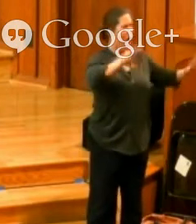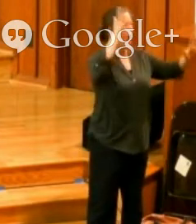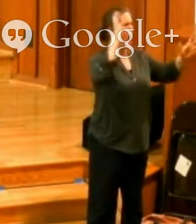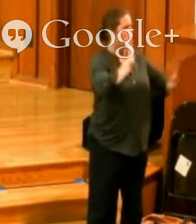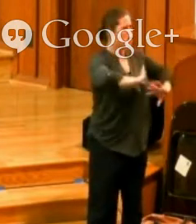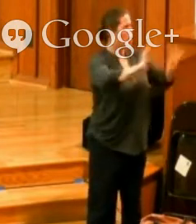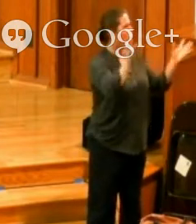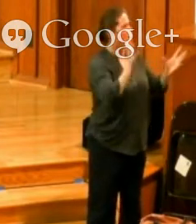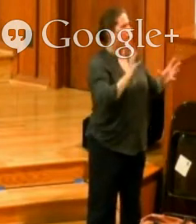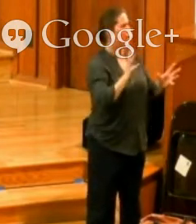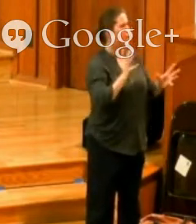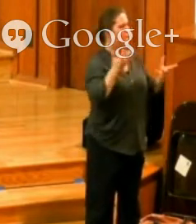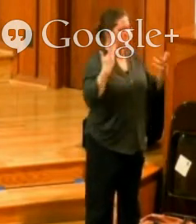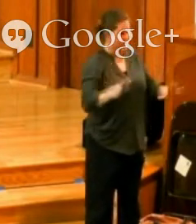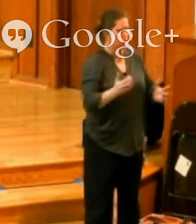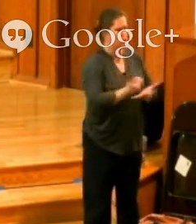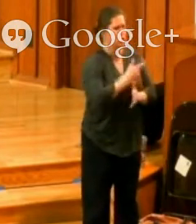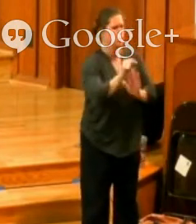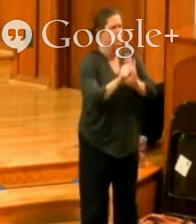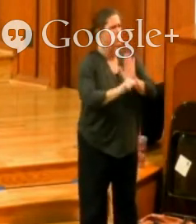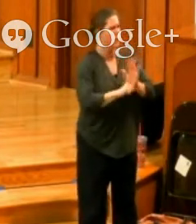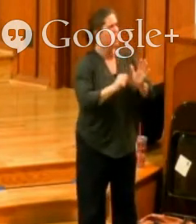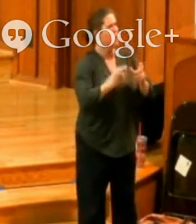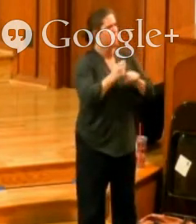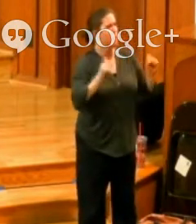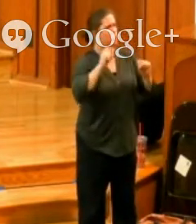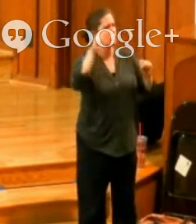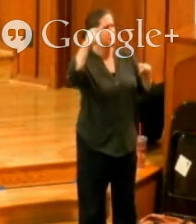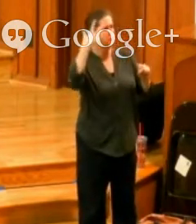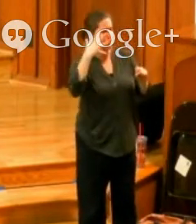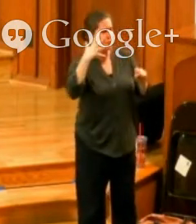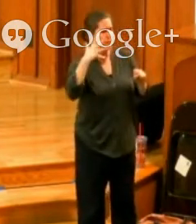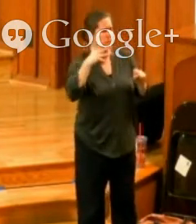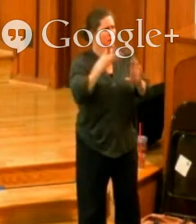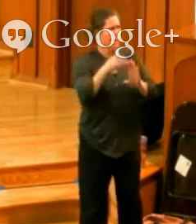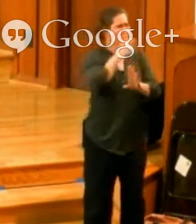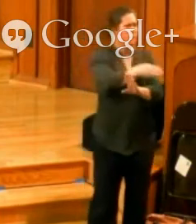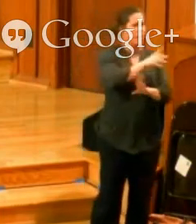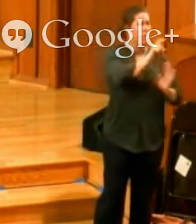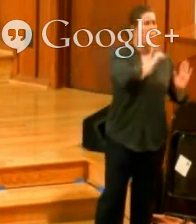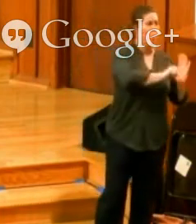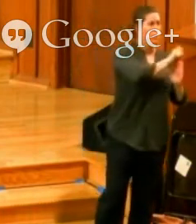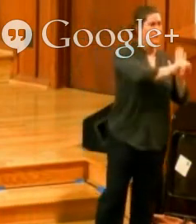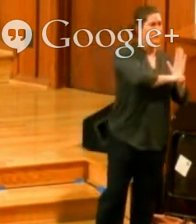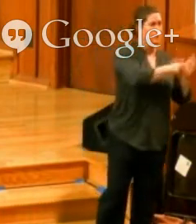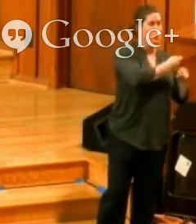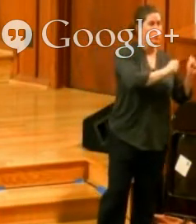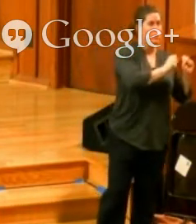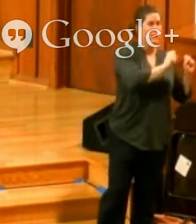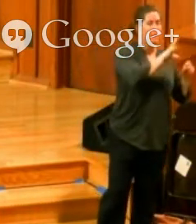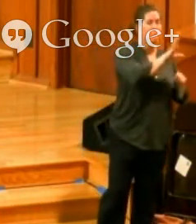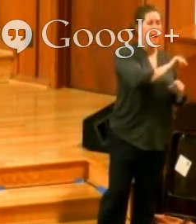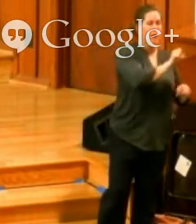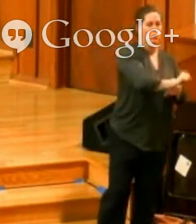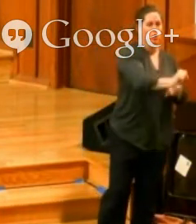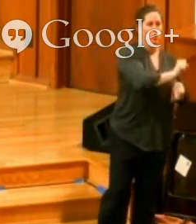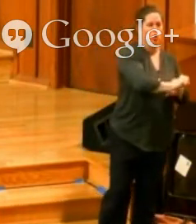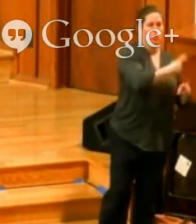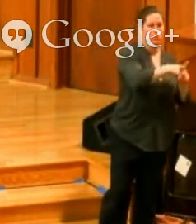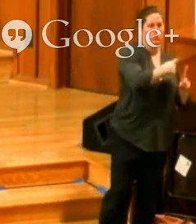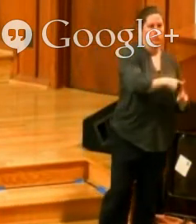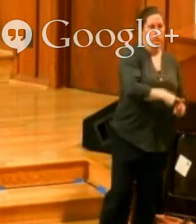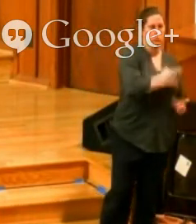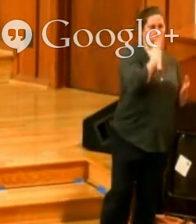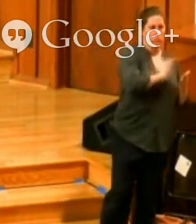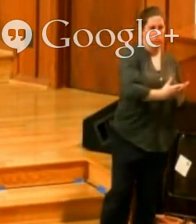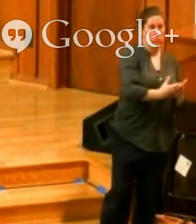by grace in the New Testament, but they were saved by works in the Old Testament. But is that true? We can dig around and we can find